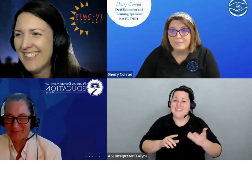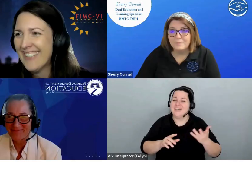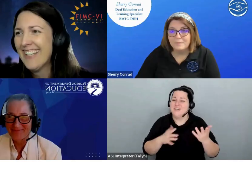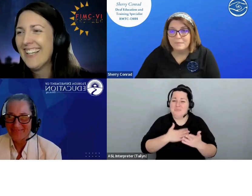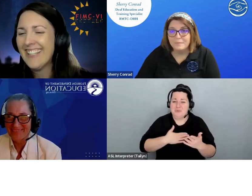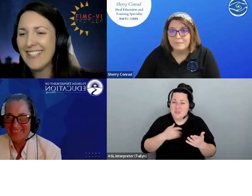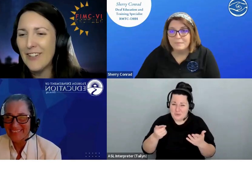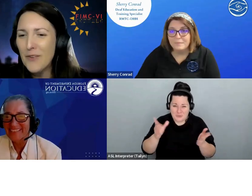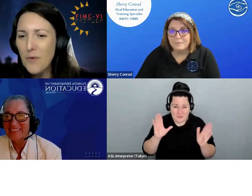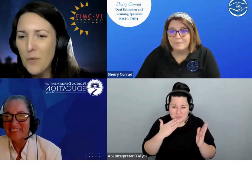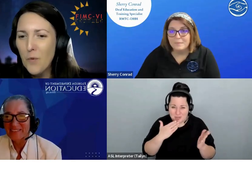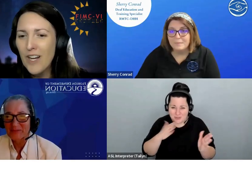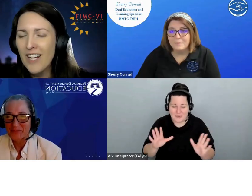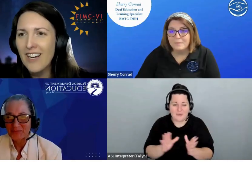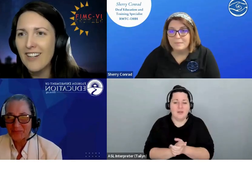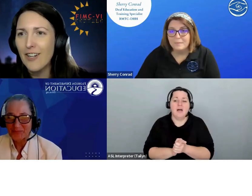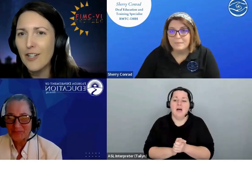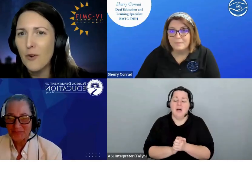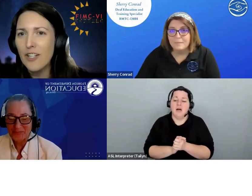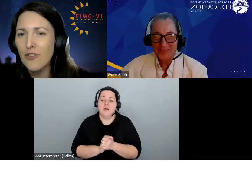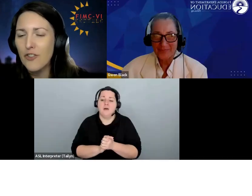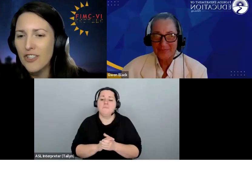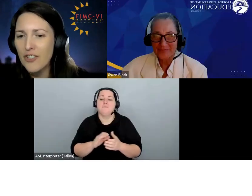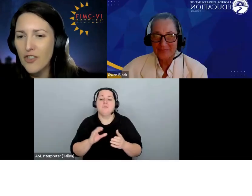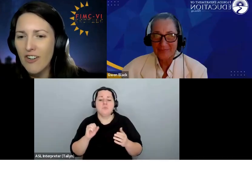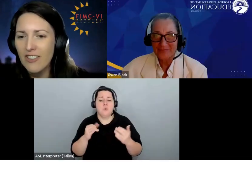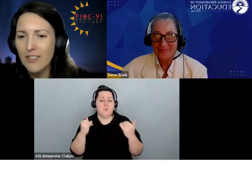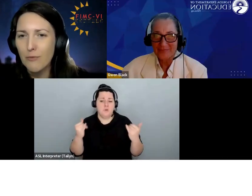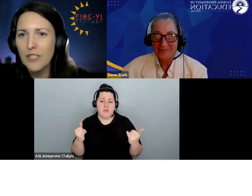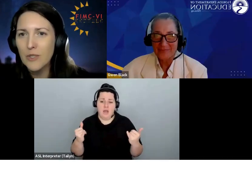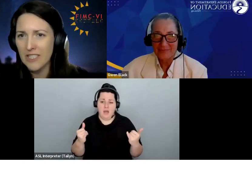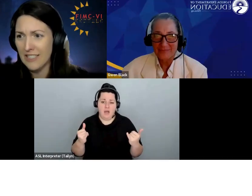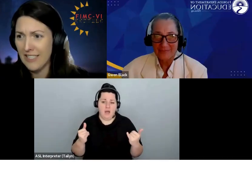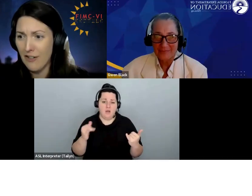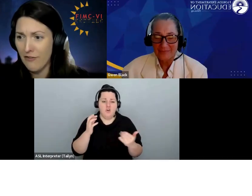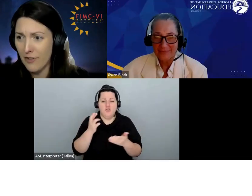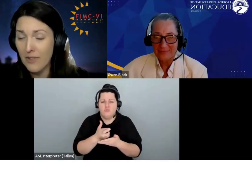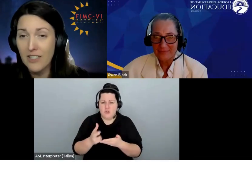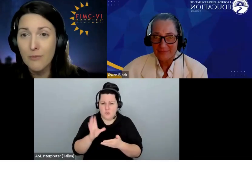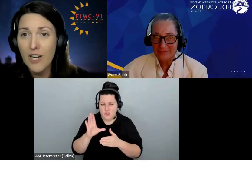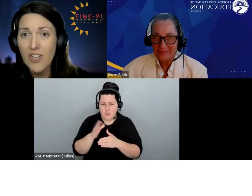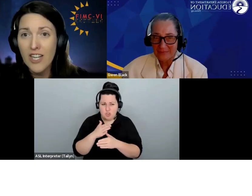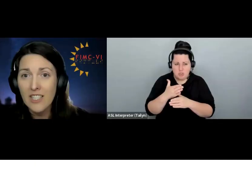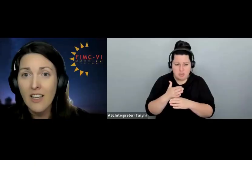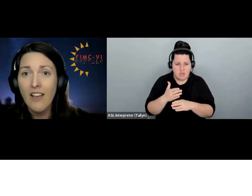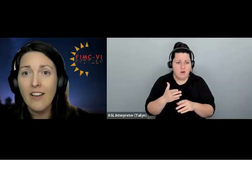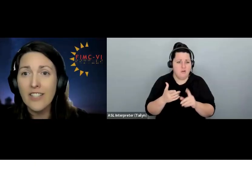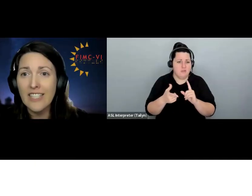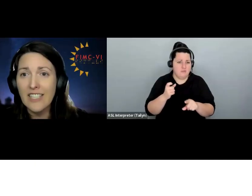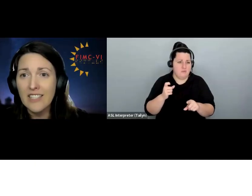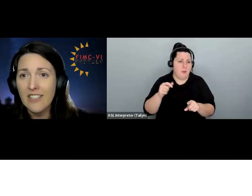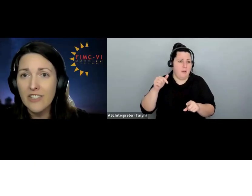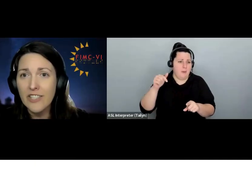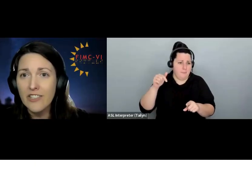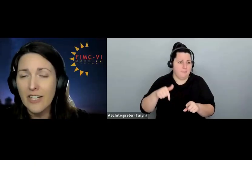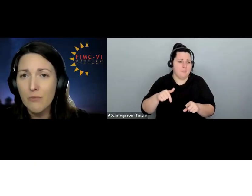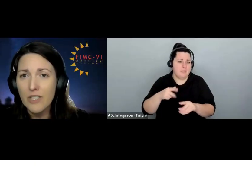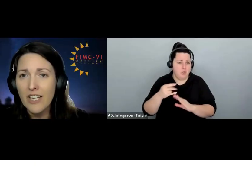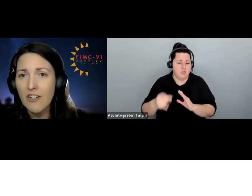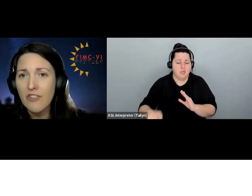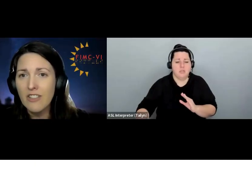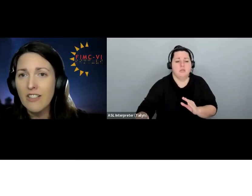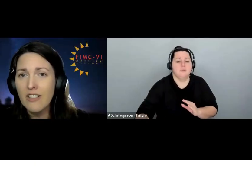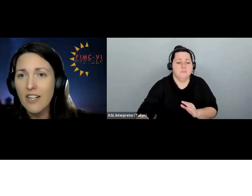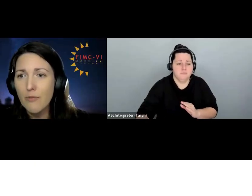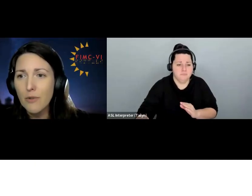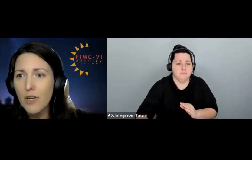You're welcome. So we are going to just share some resources now from us projects. As I said earlier, I am